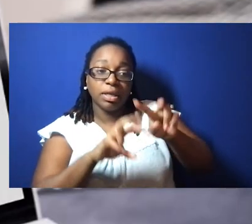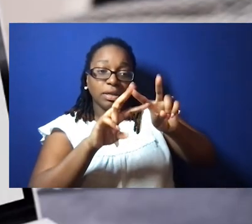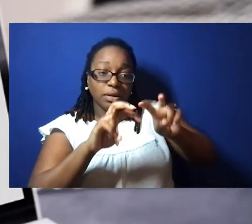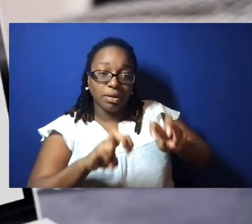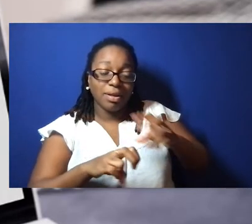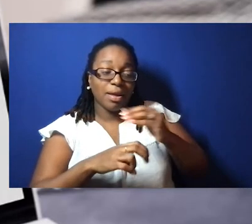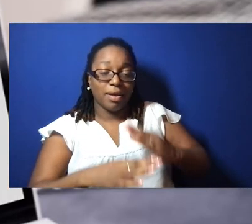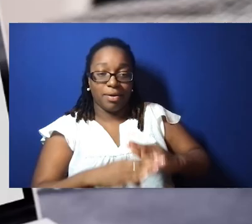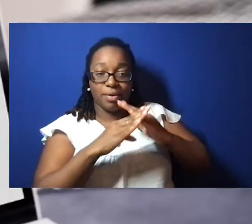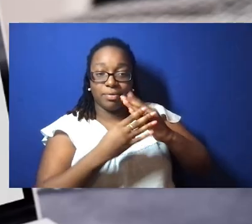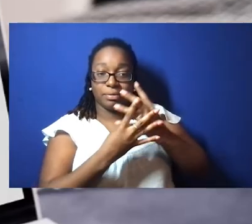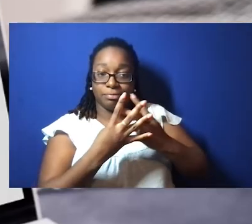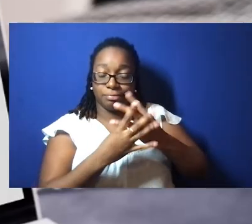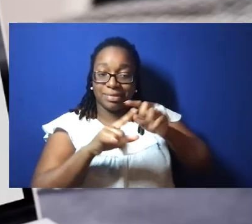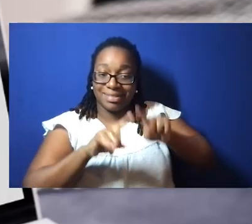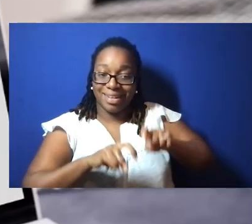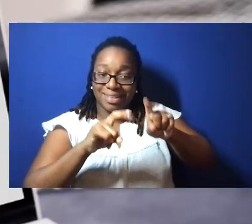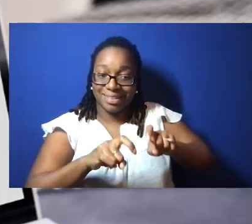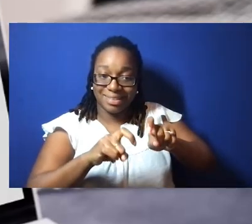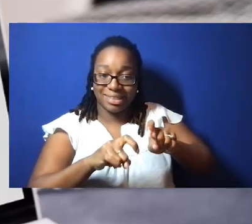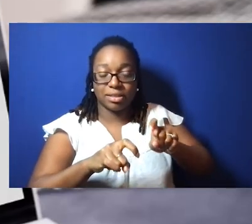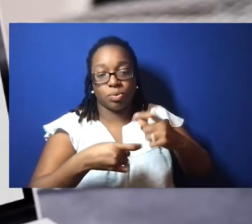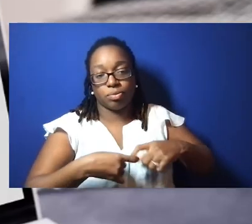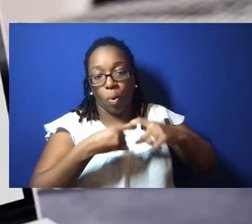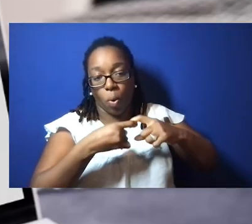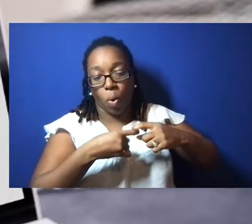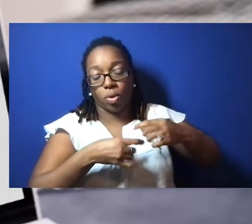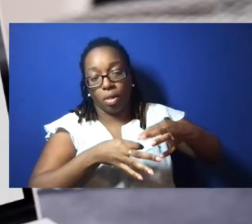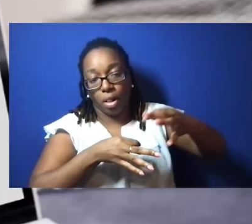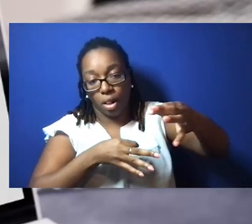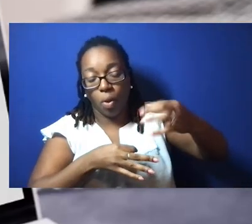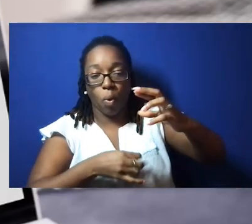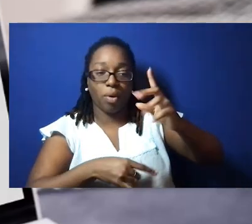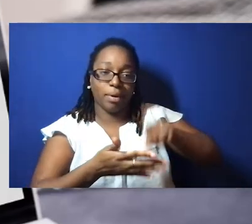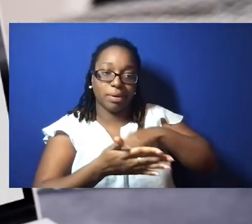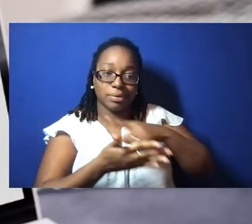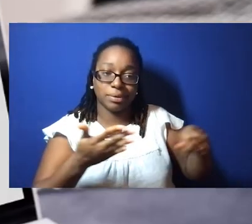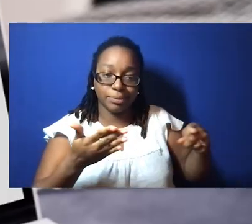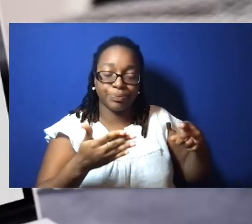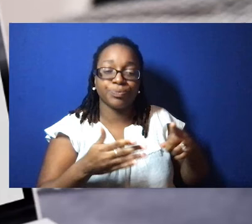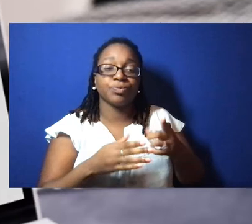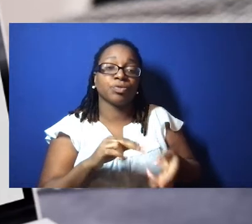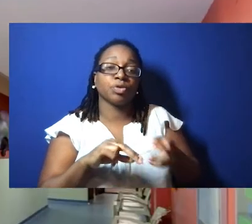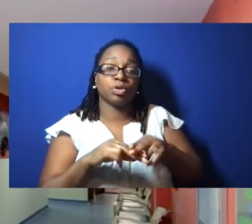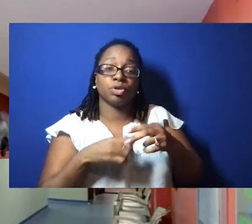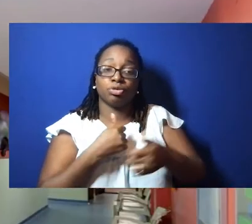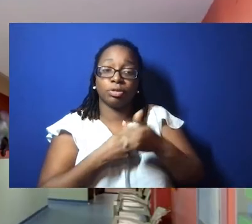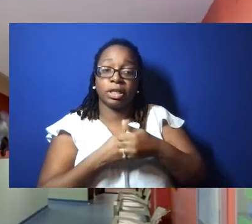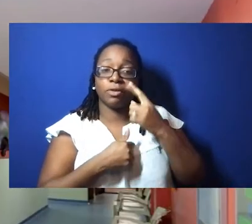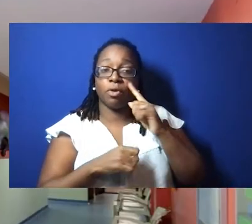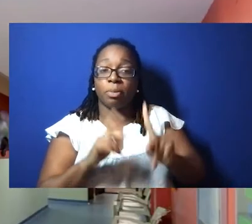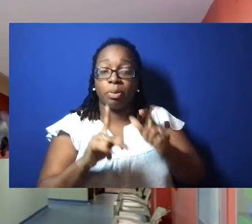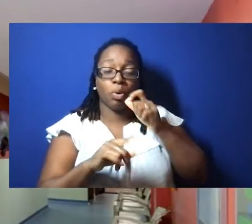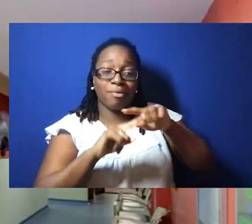scheduled diagnostic and preventative screening interventions were postponed or canceled, increasing the risk